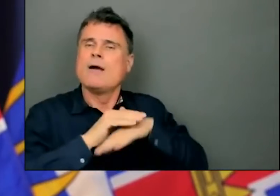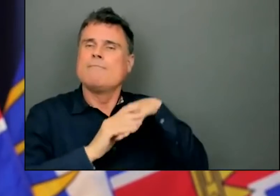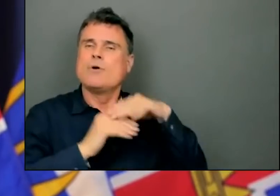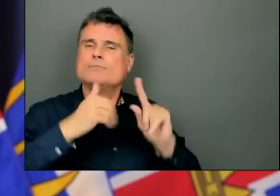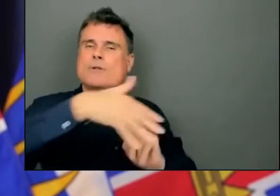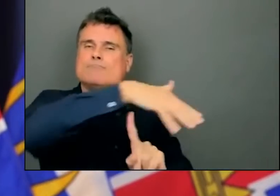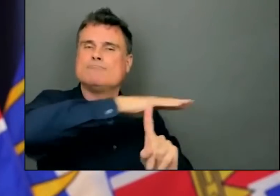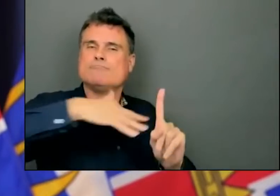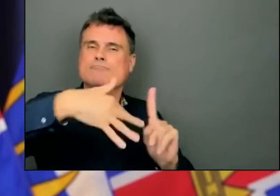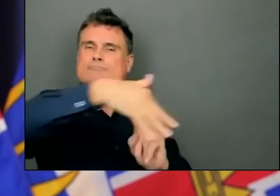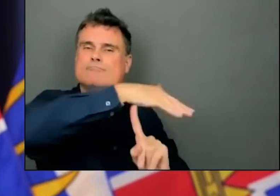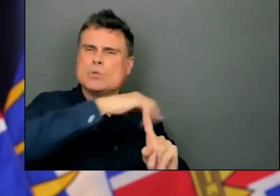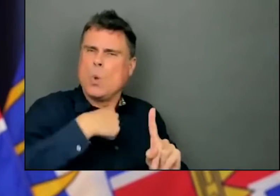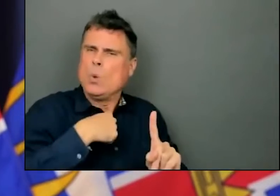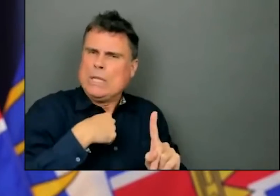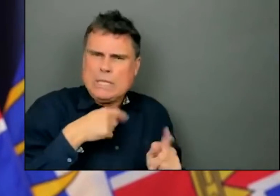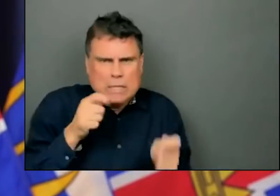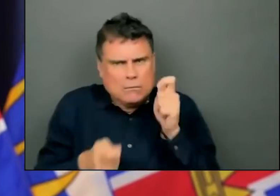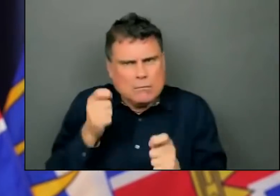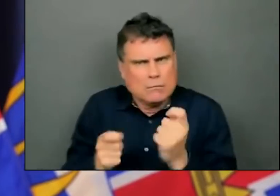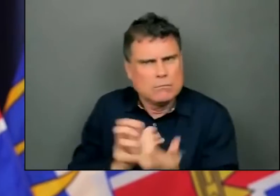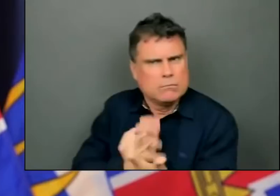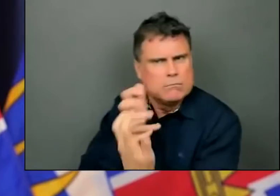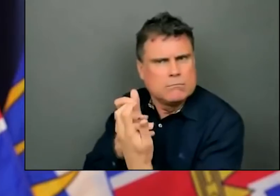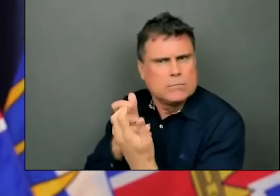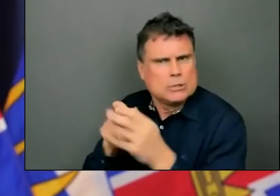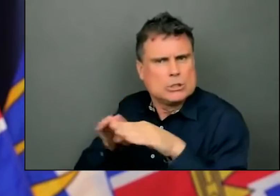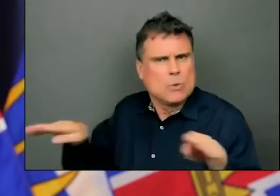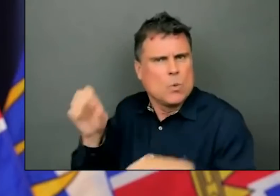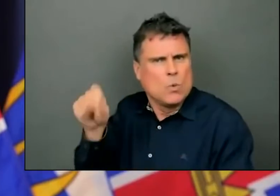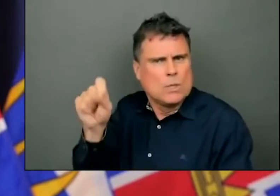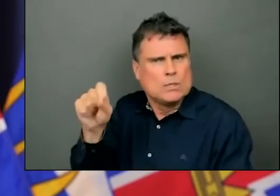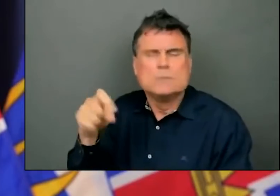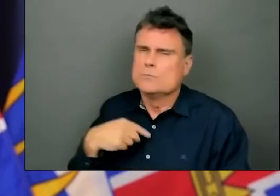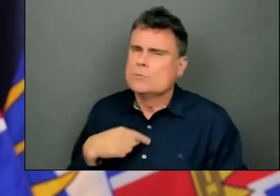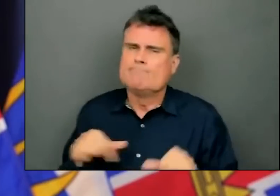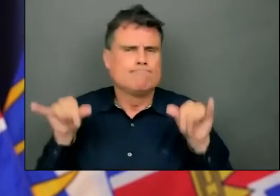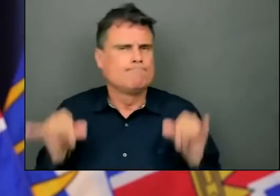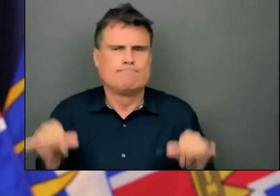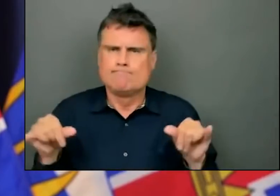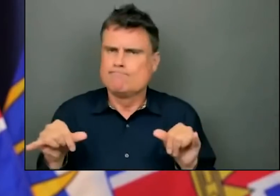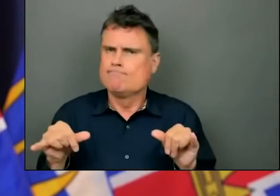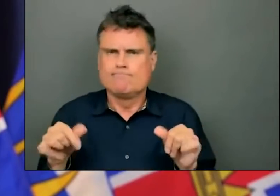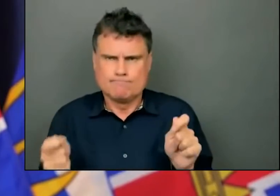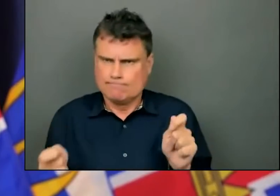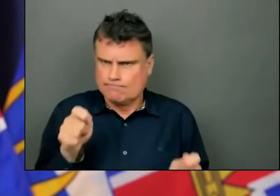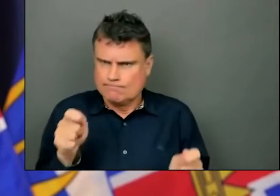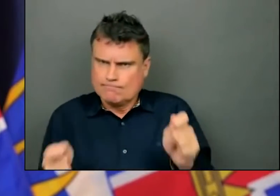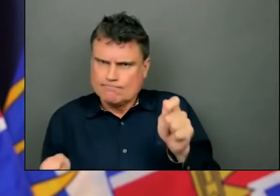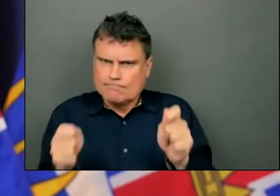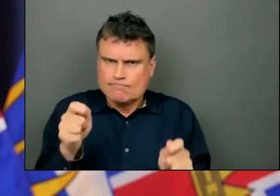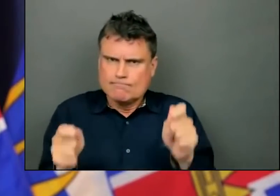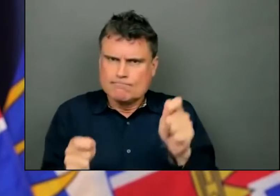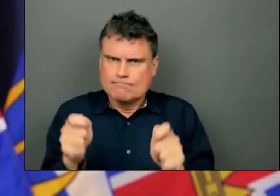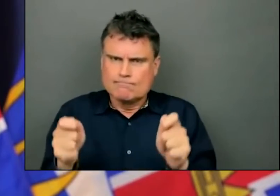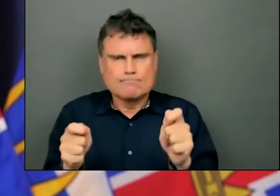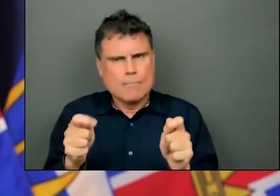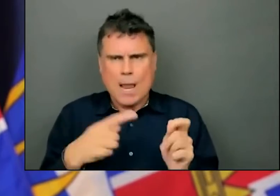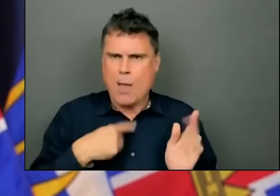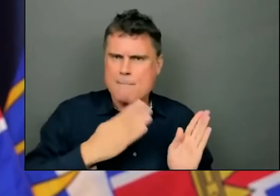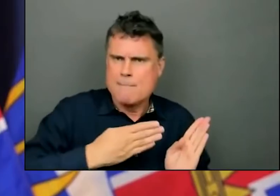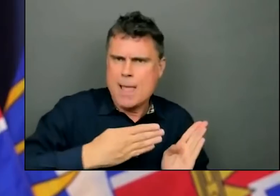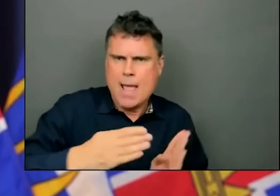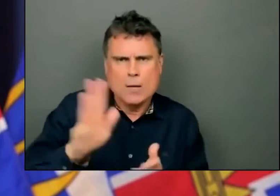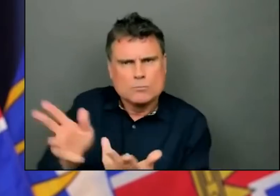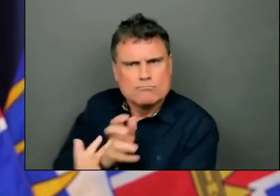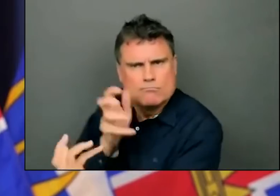and we will continue to follow along with that strategy, a parent, a